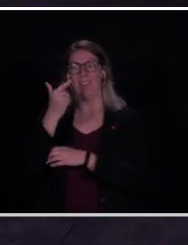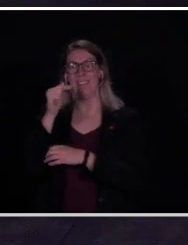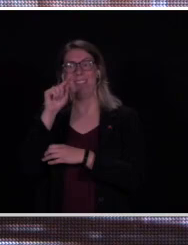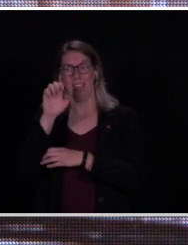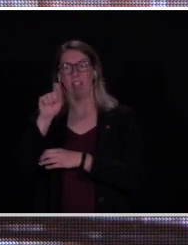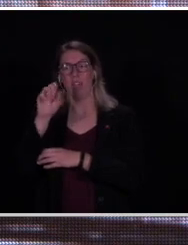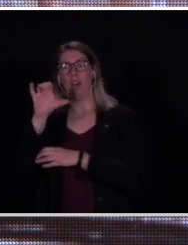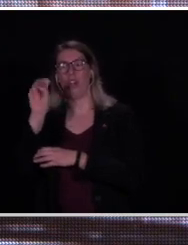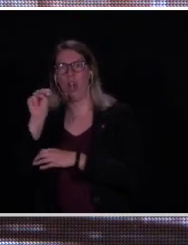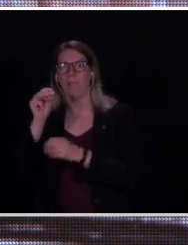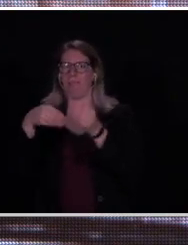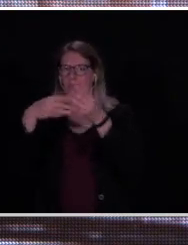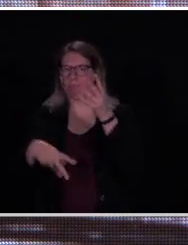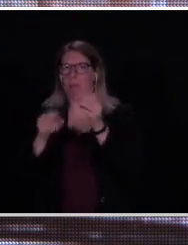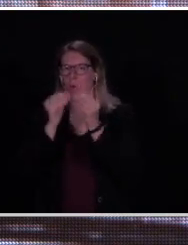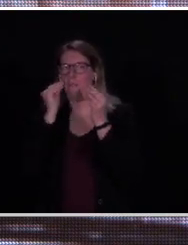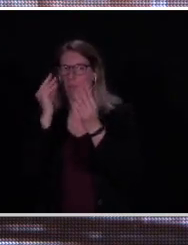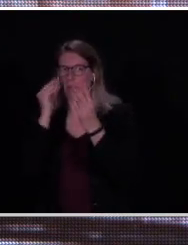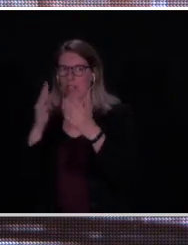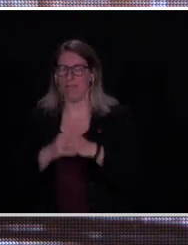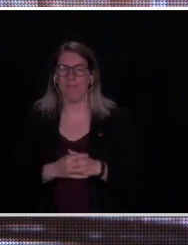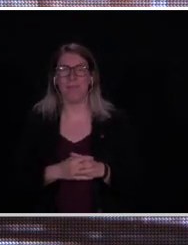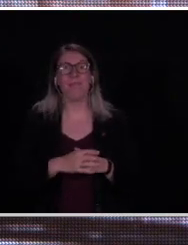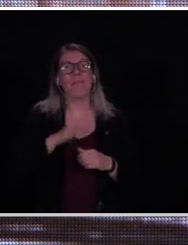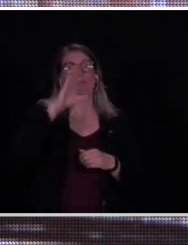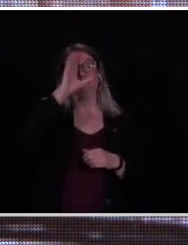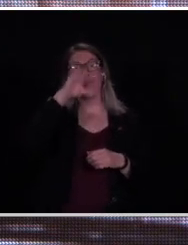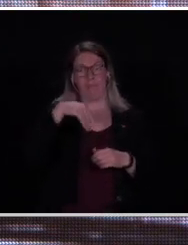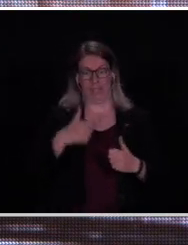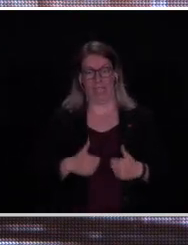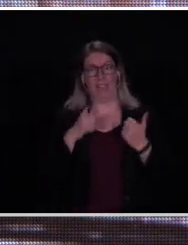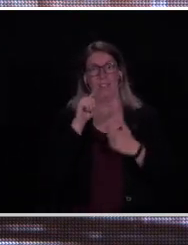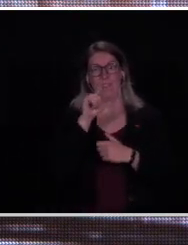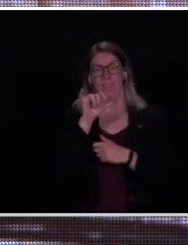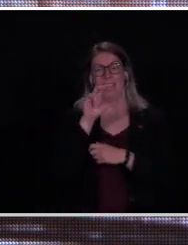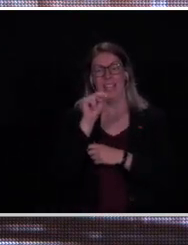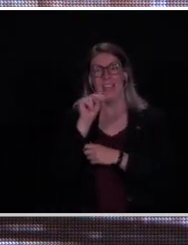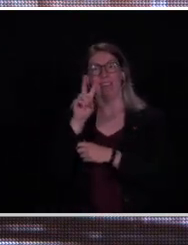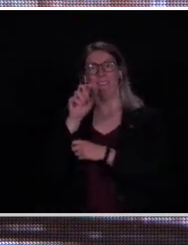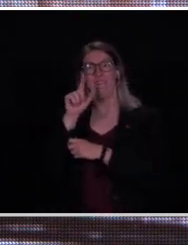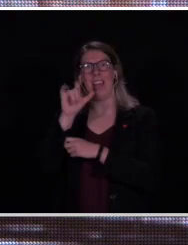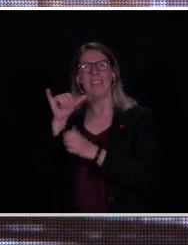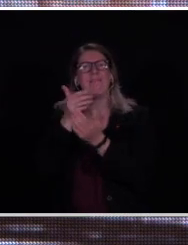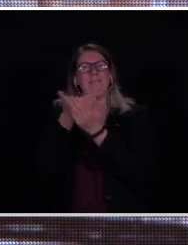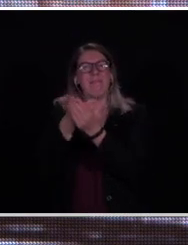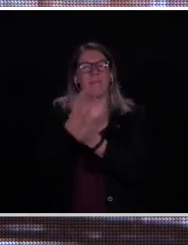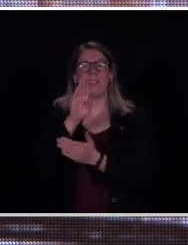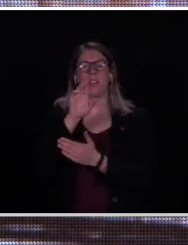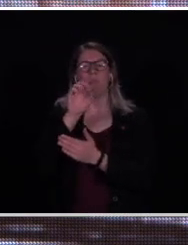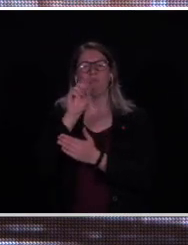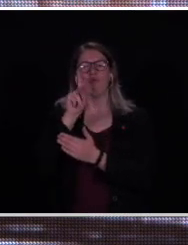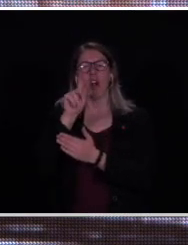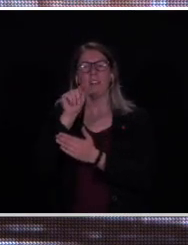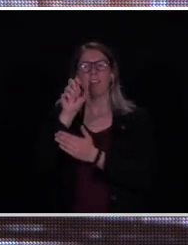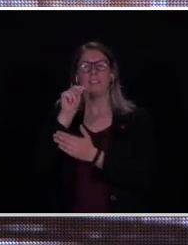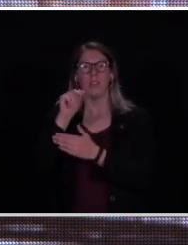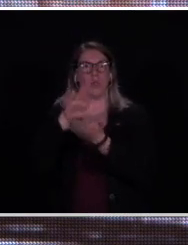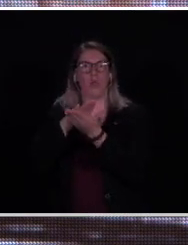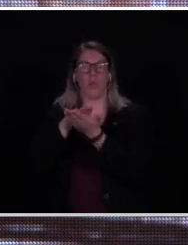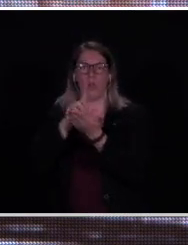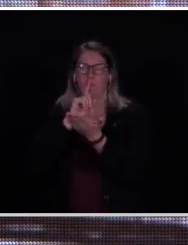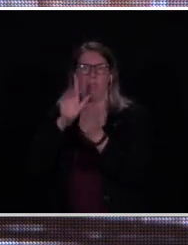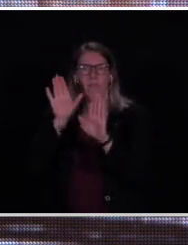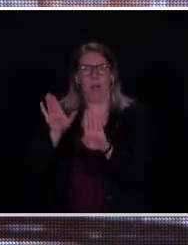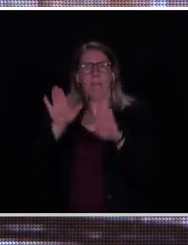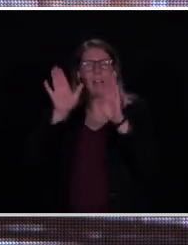information. Well, one of the benefits of living in Lynn Valley with an earshot of Brockton School is the chance of hearing some pretty